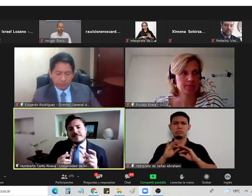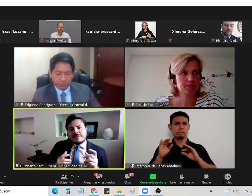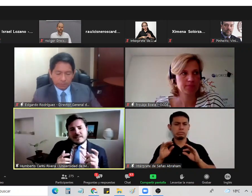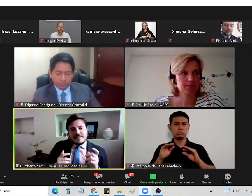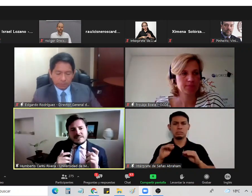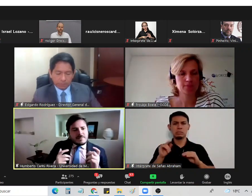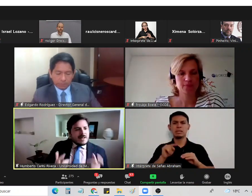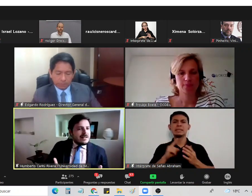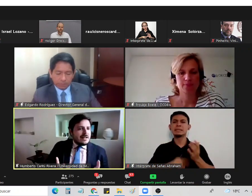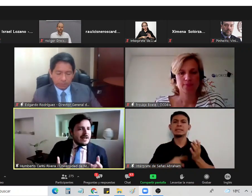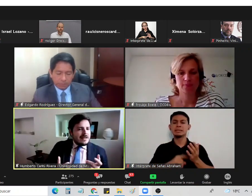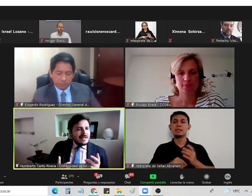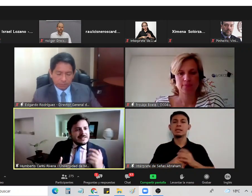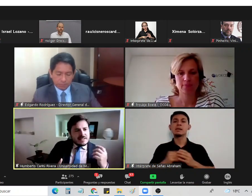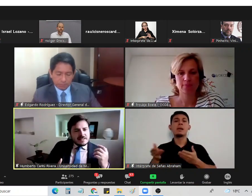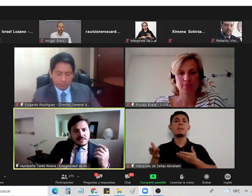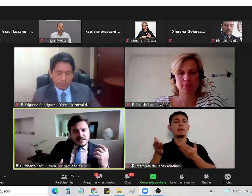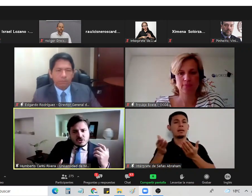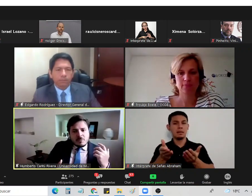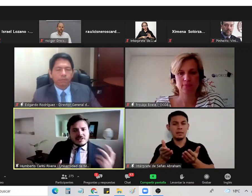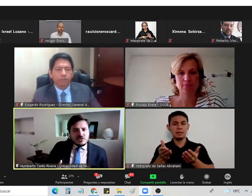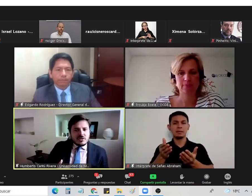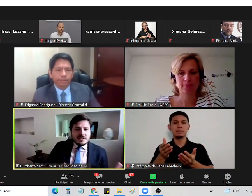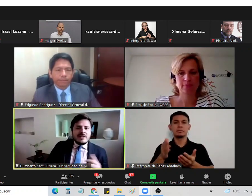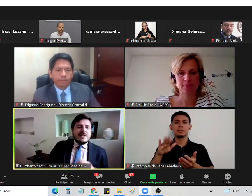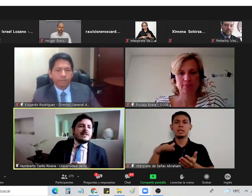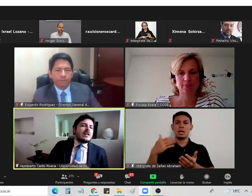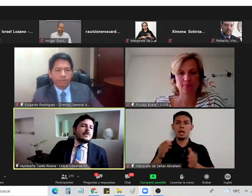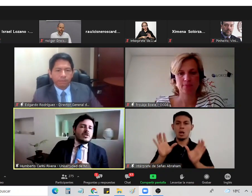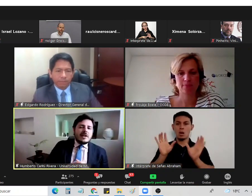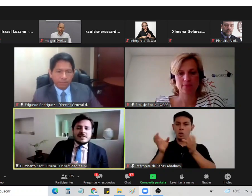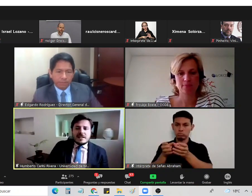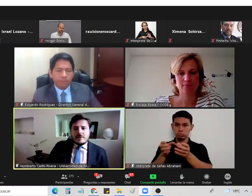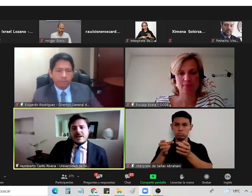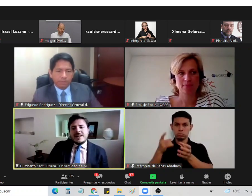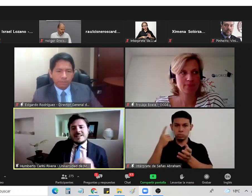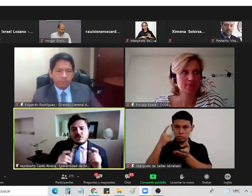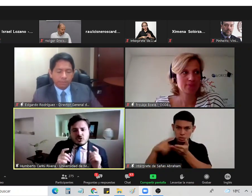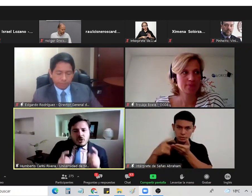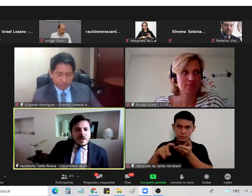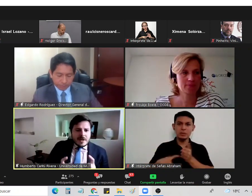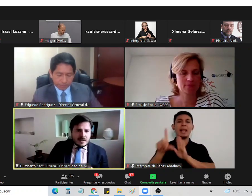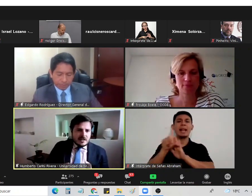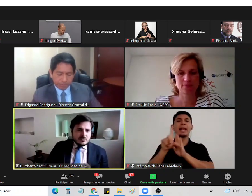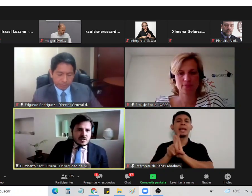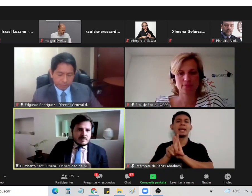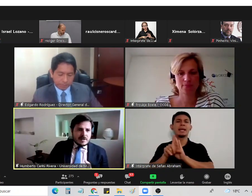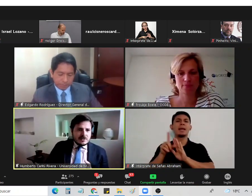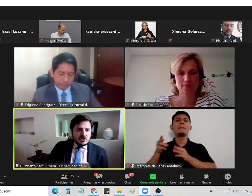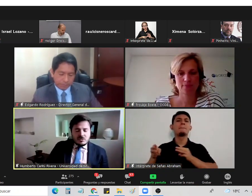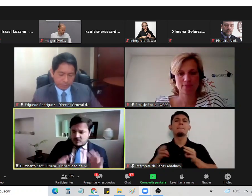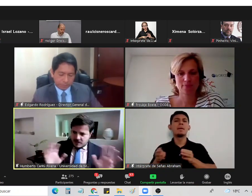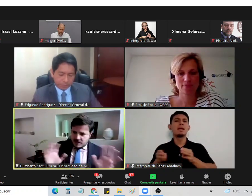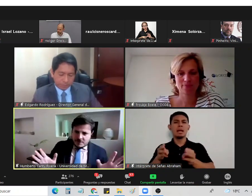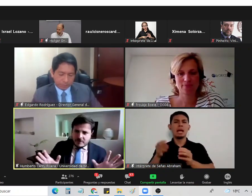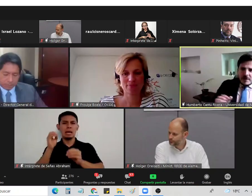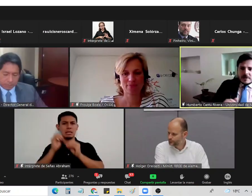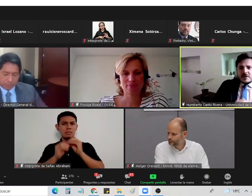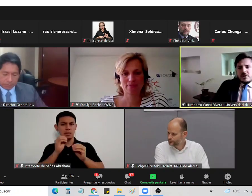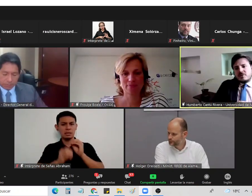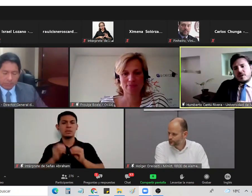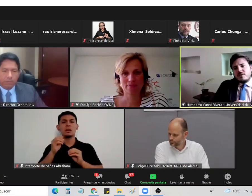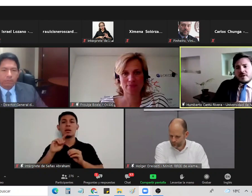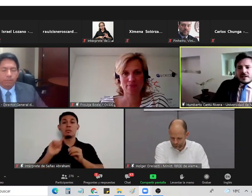regulation that i think is also very relevant is that we propose the existence of these um commissions that are going to be review legal